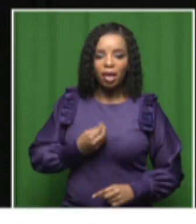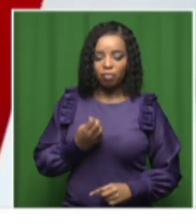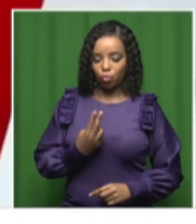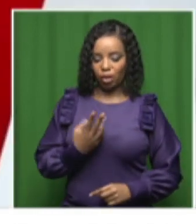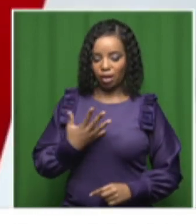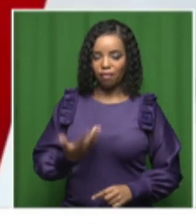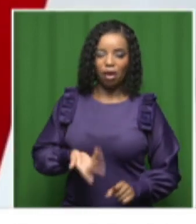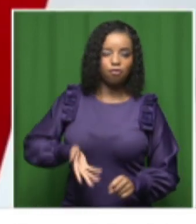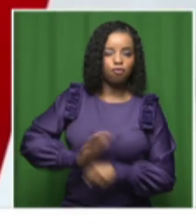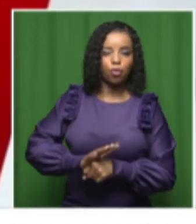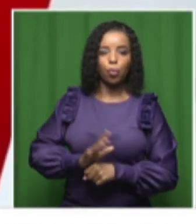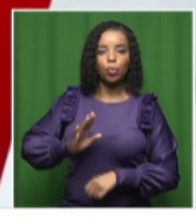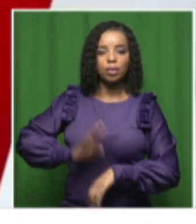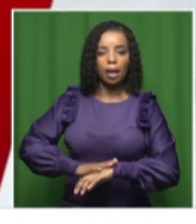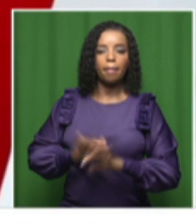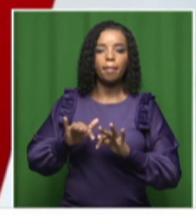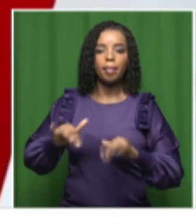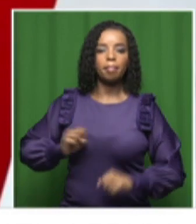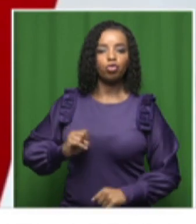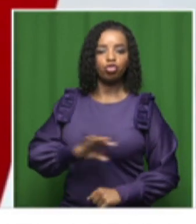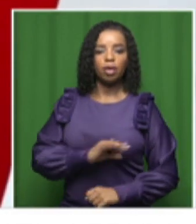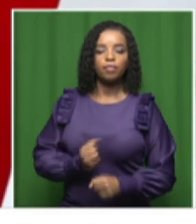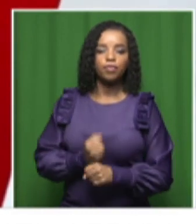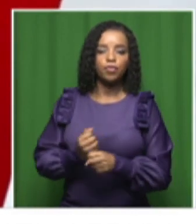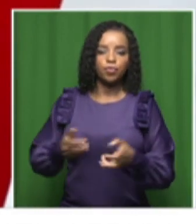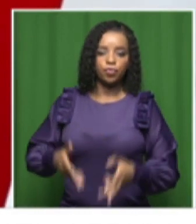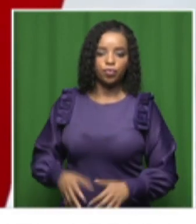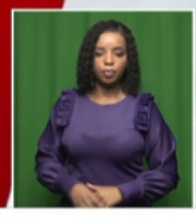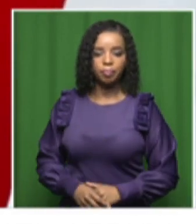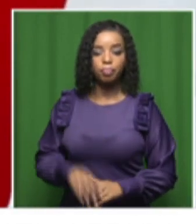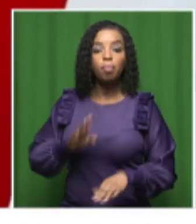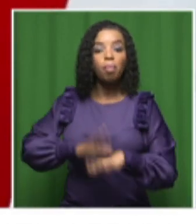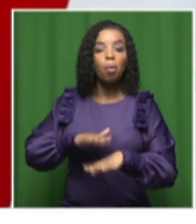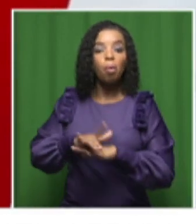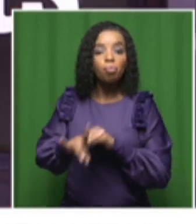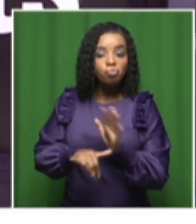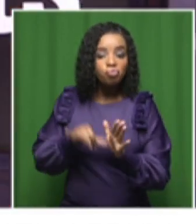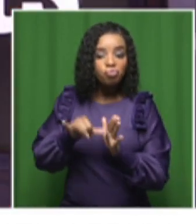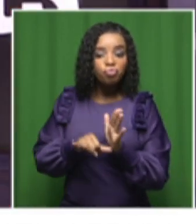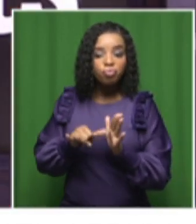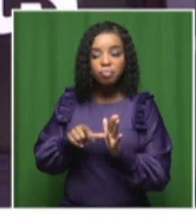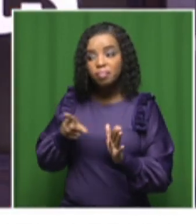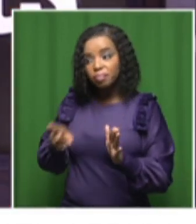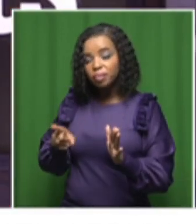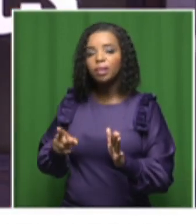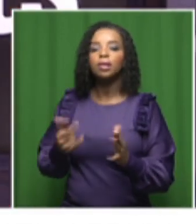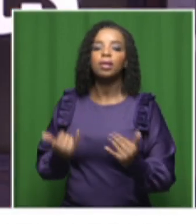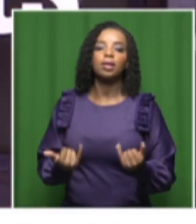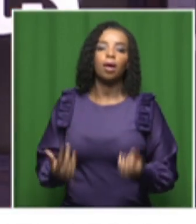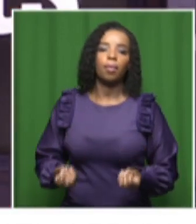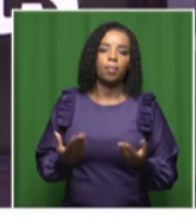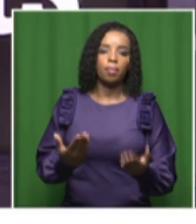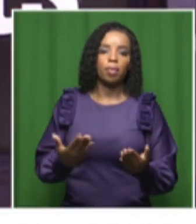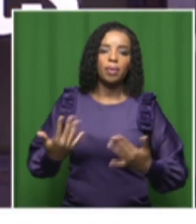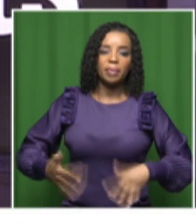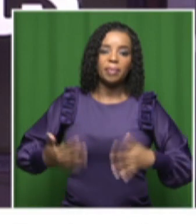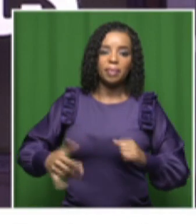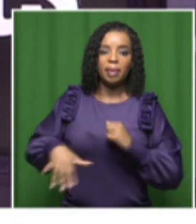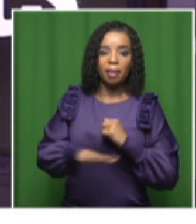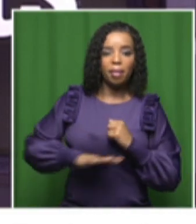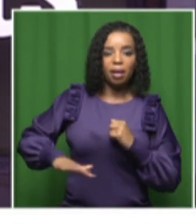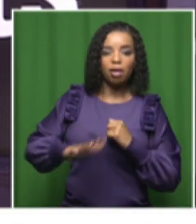South Africa. Furthermore, YouTube, a subsidiary of Google, has been offering a lucrative platform to